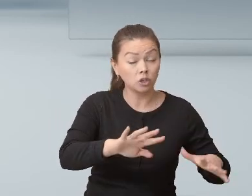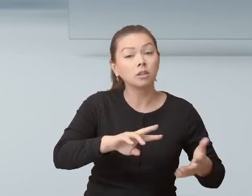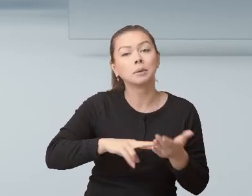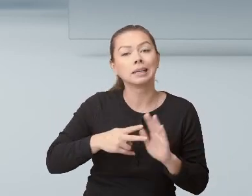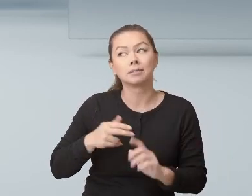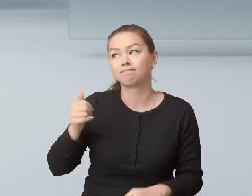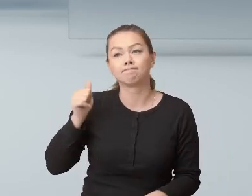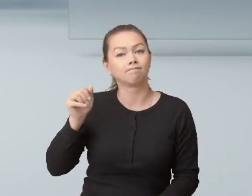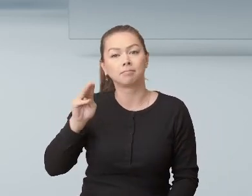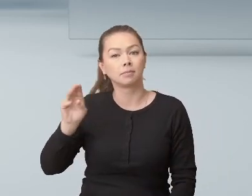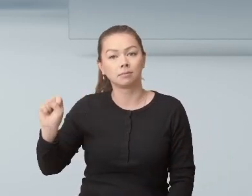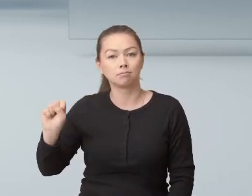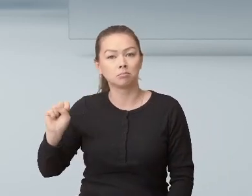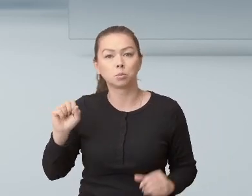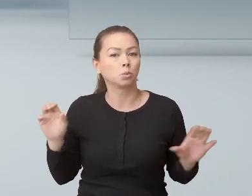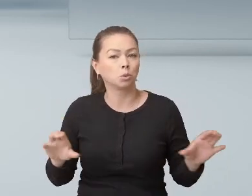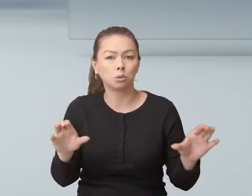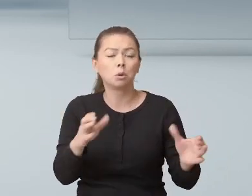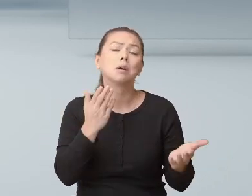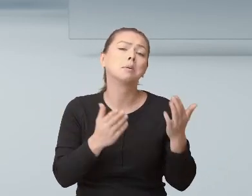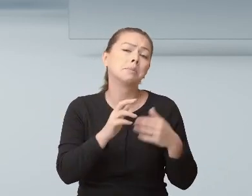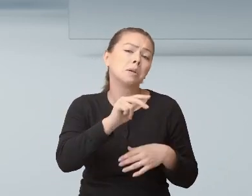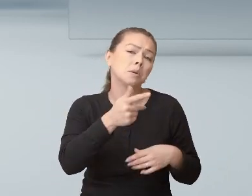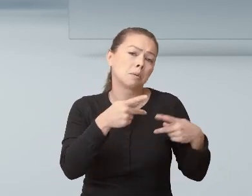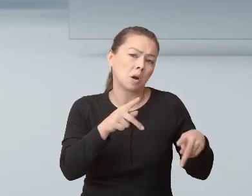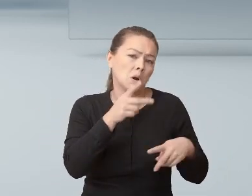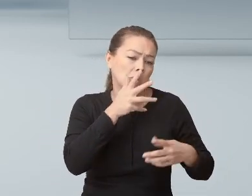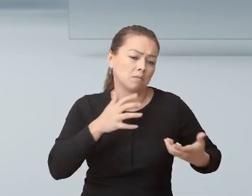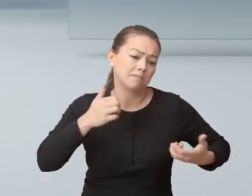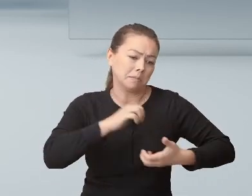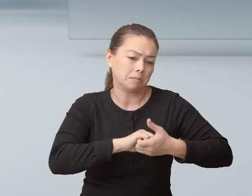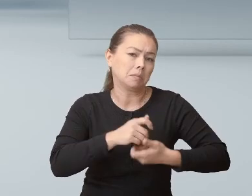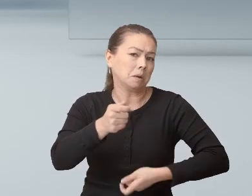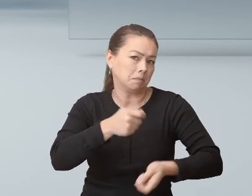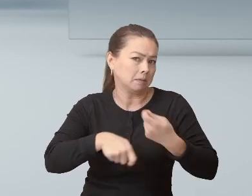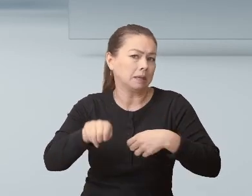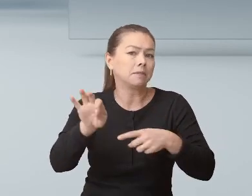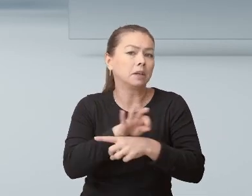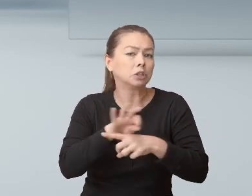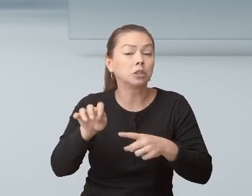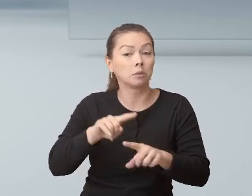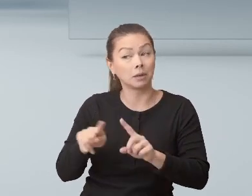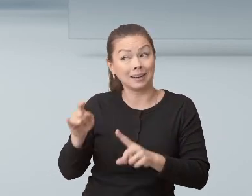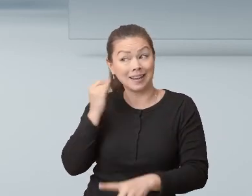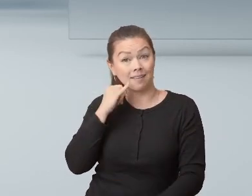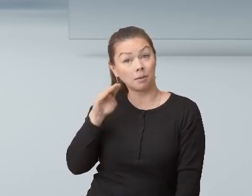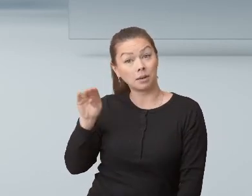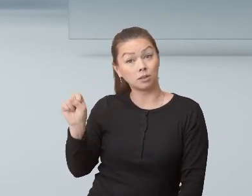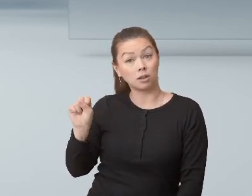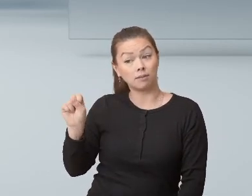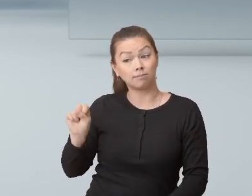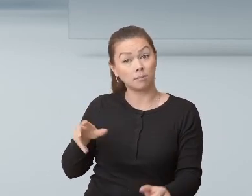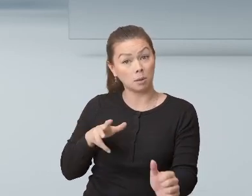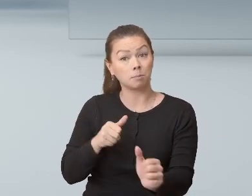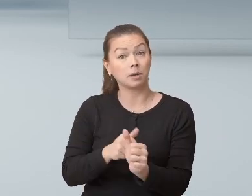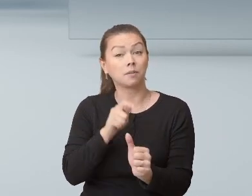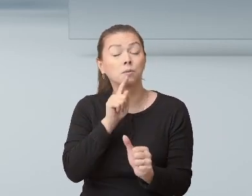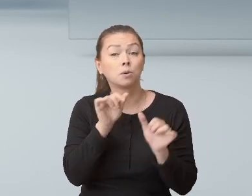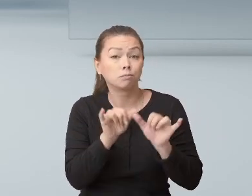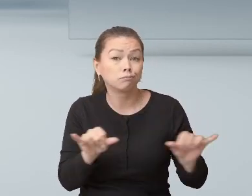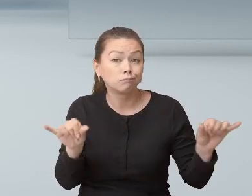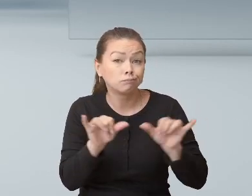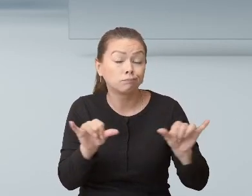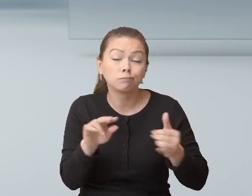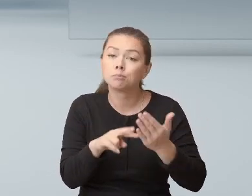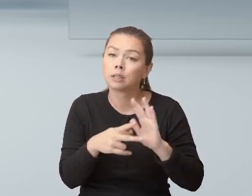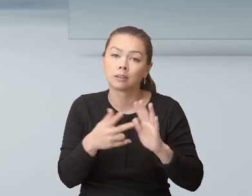any of those types of things that Microsoft would normally issue as a routine update are gone as well. That's right. And